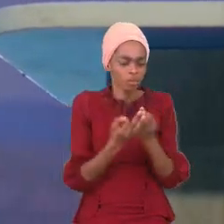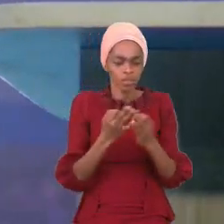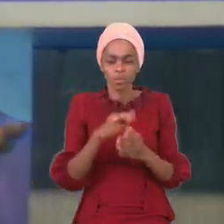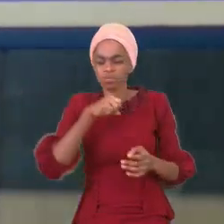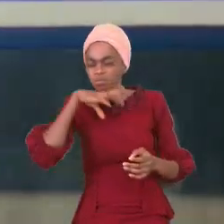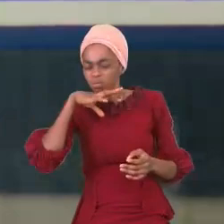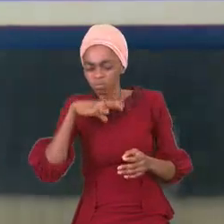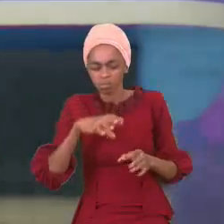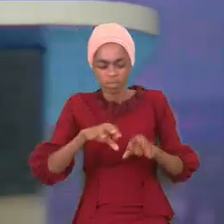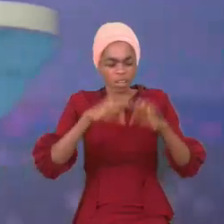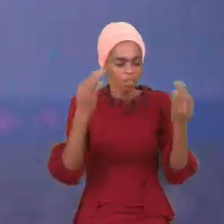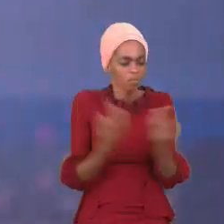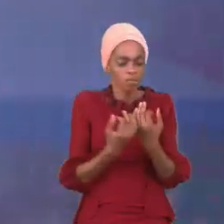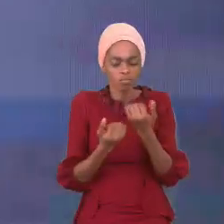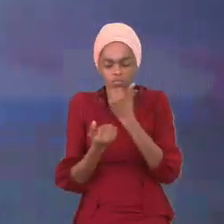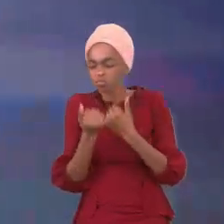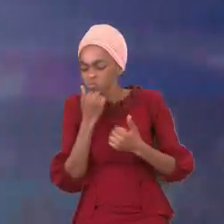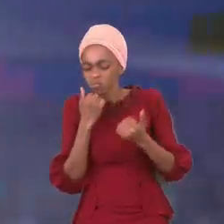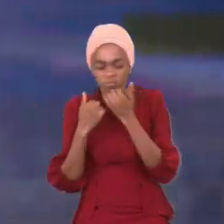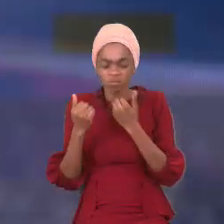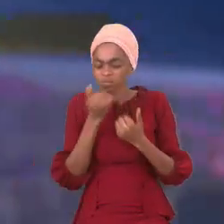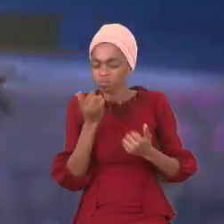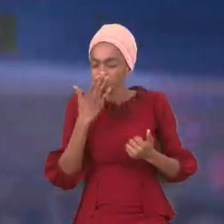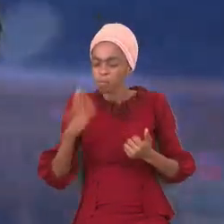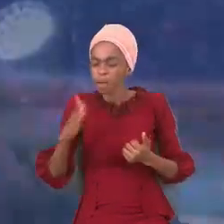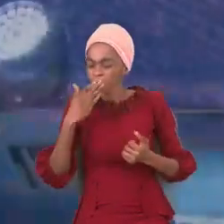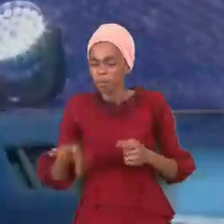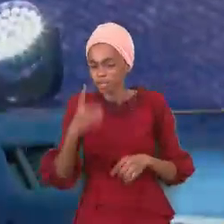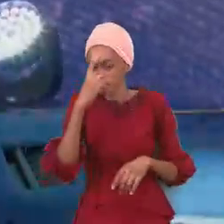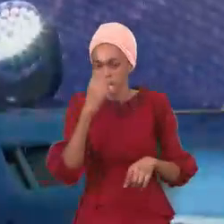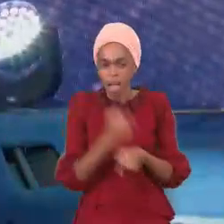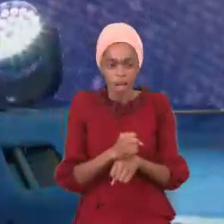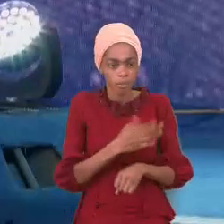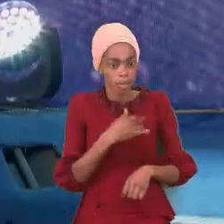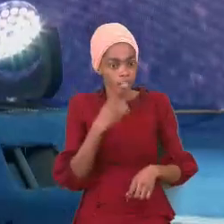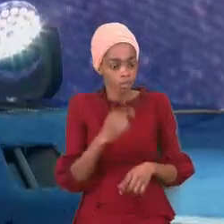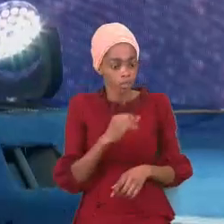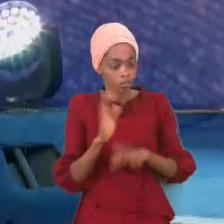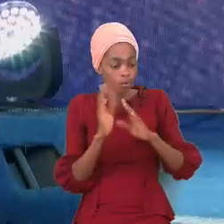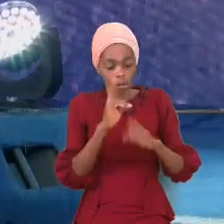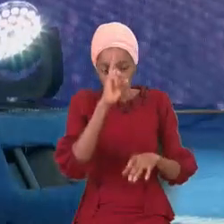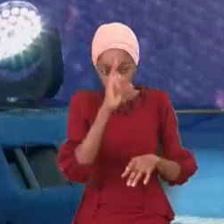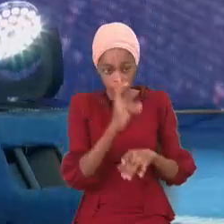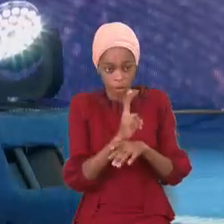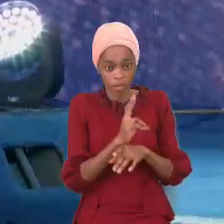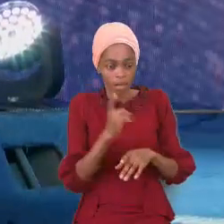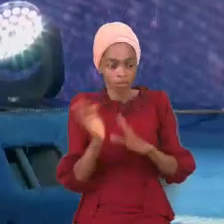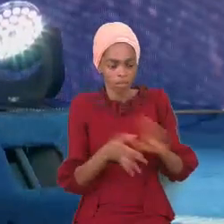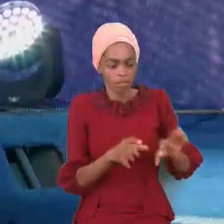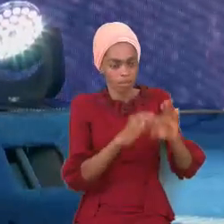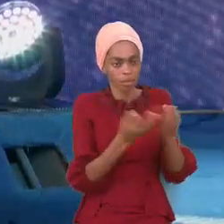depravity and the family of bad habits, and you leave the family of Satan. You say, now